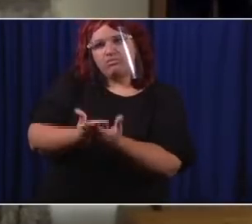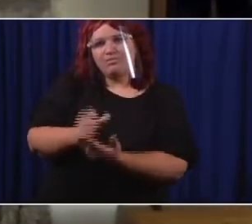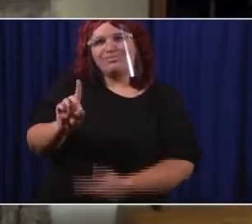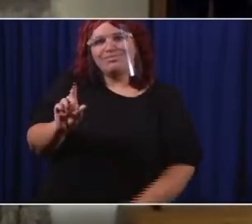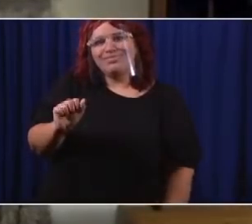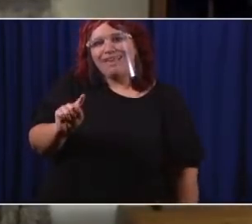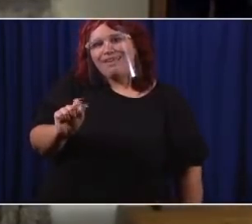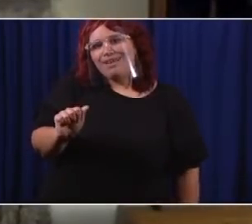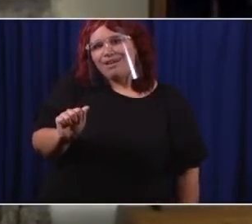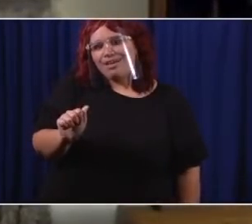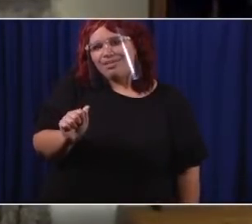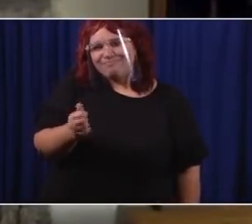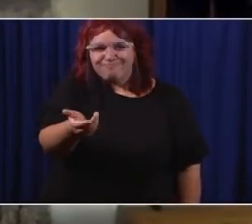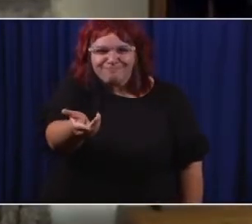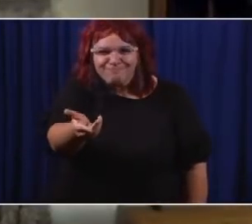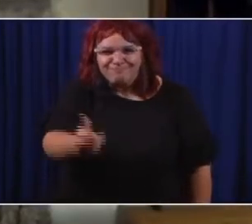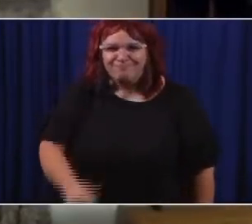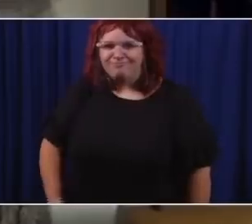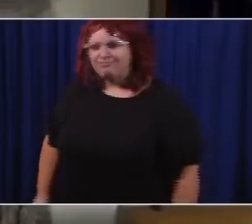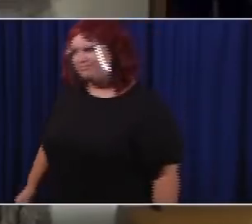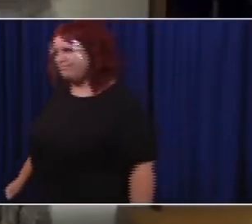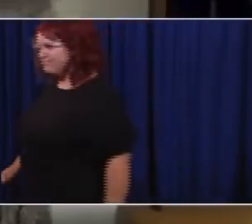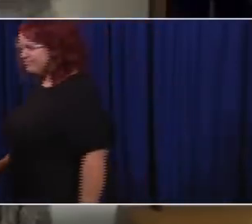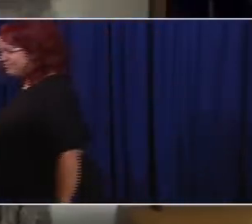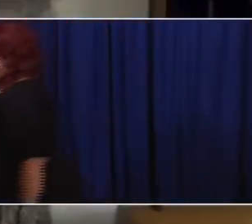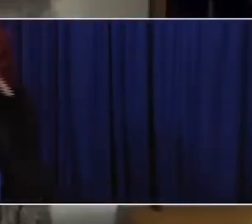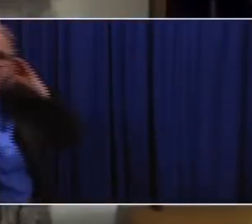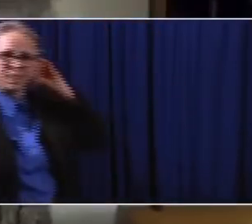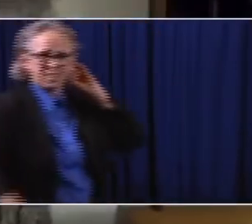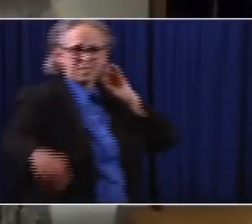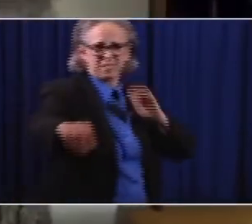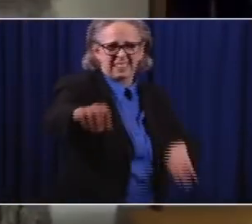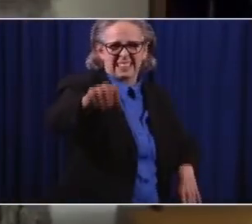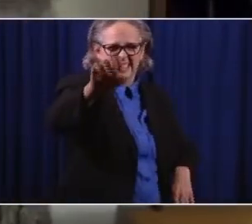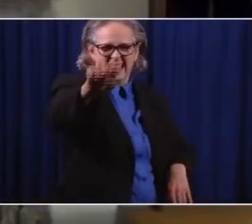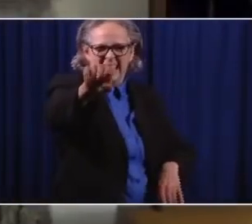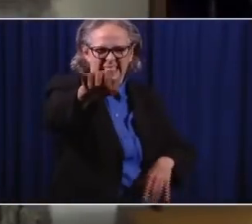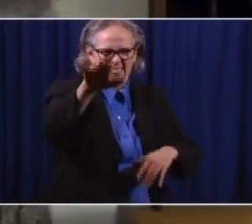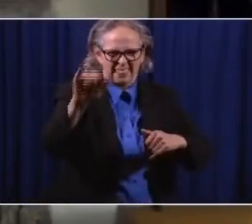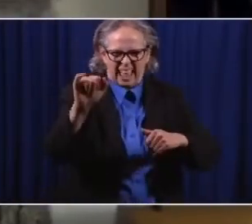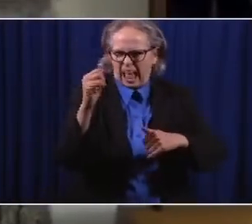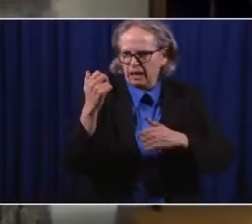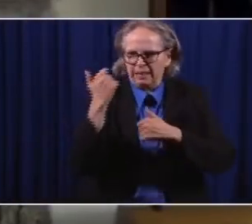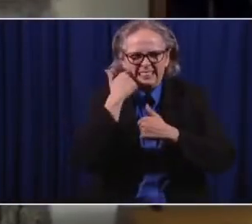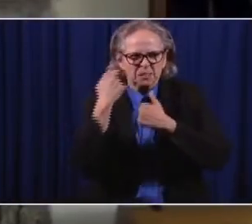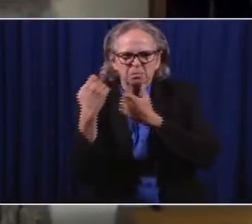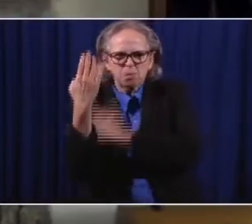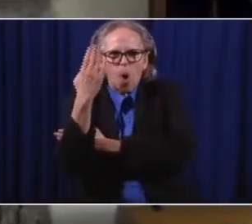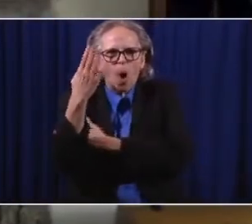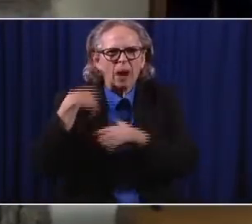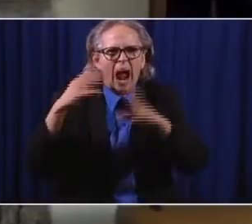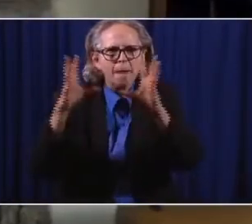had a meeting this morning specifically about that. And,